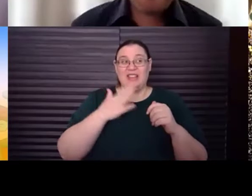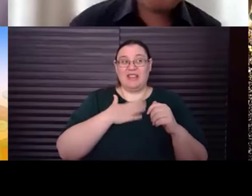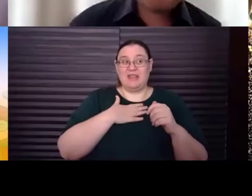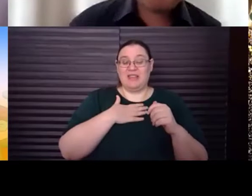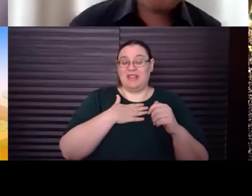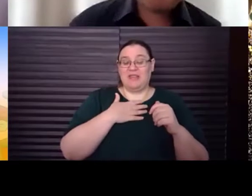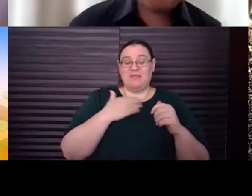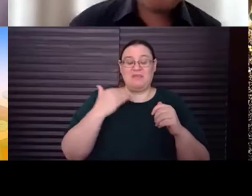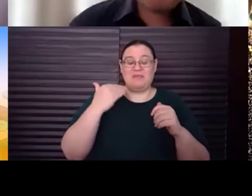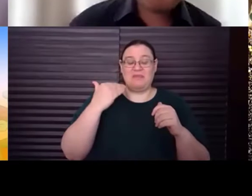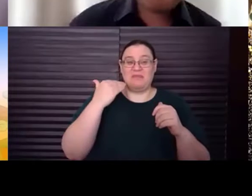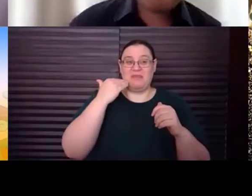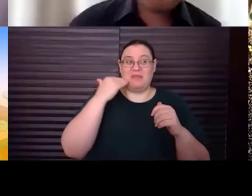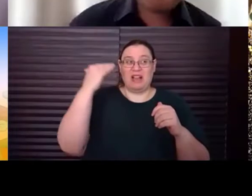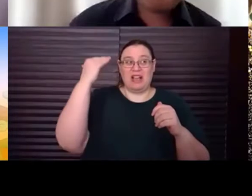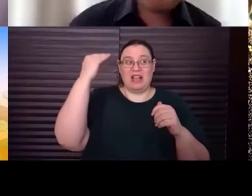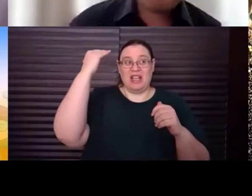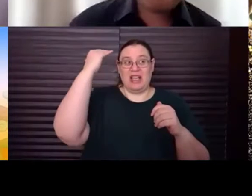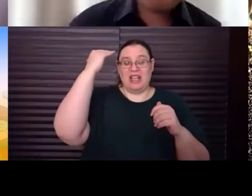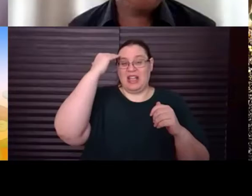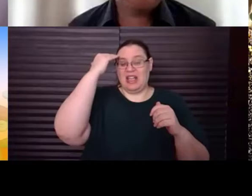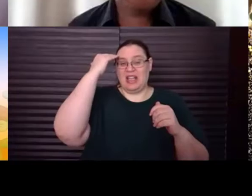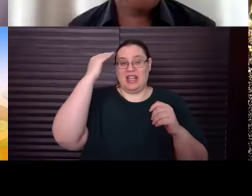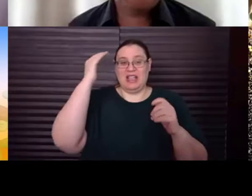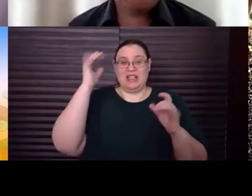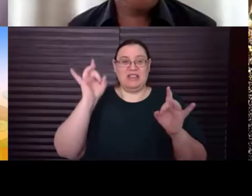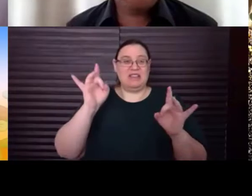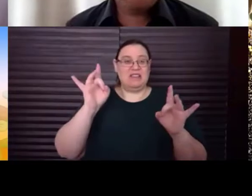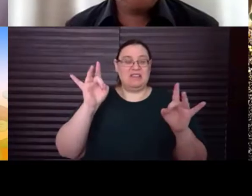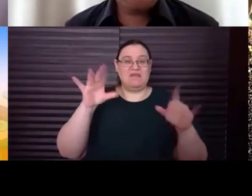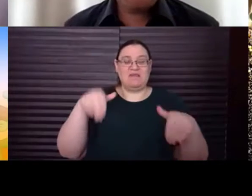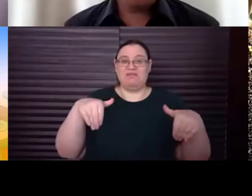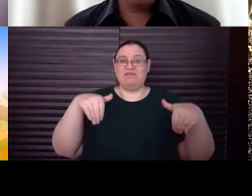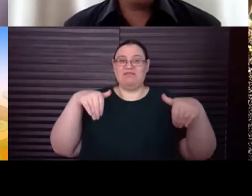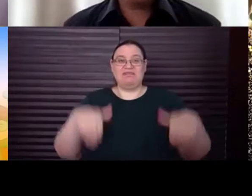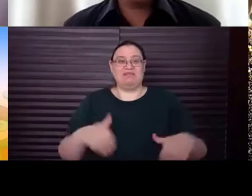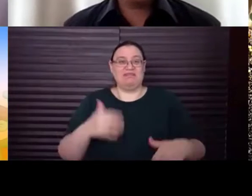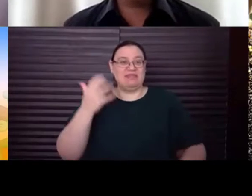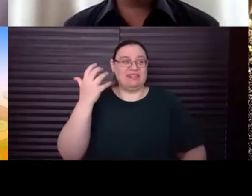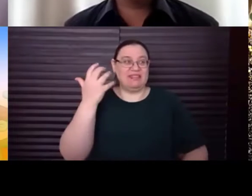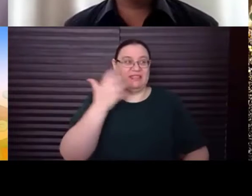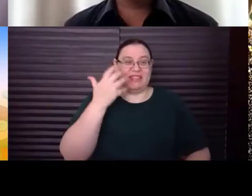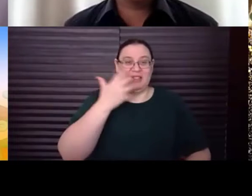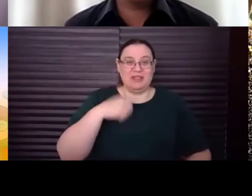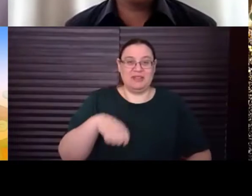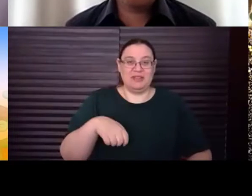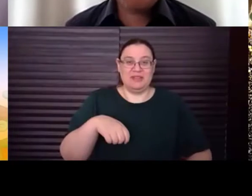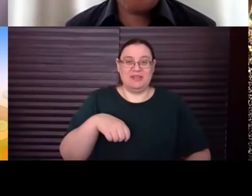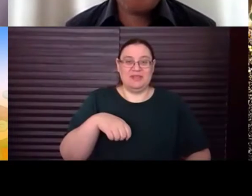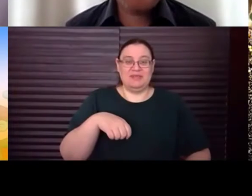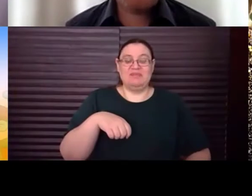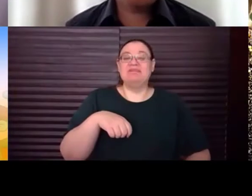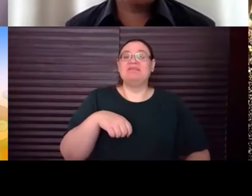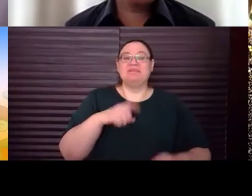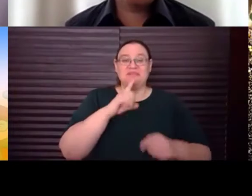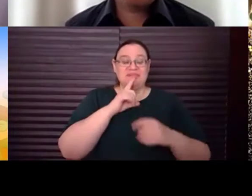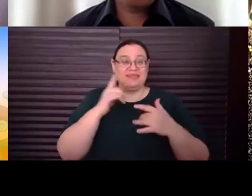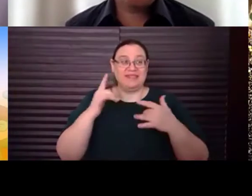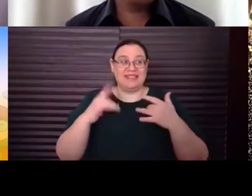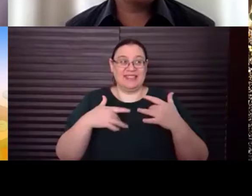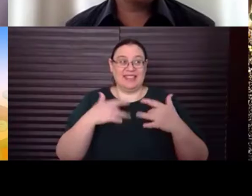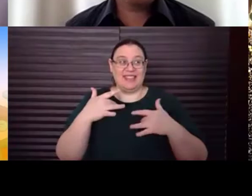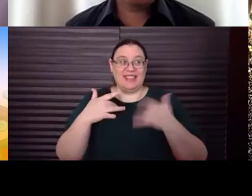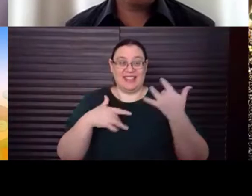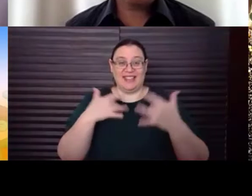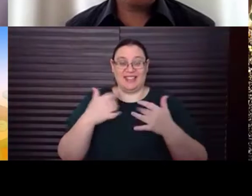completely Nick. Hey, Nick, step up your game. Nick,